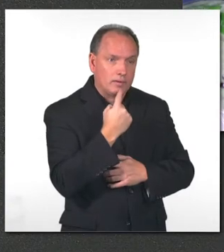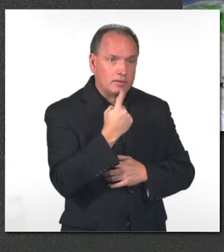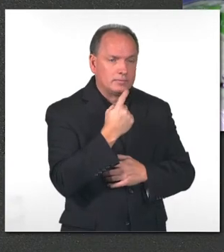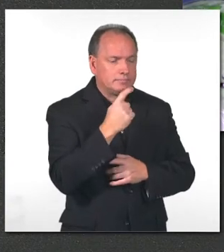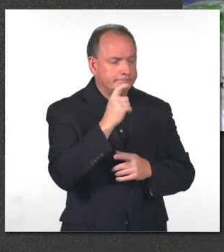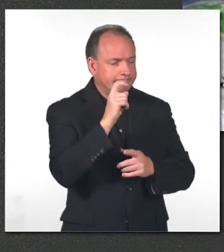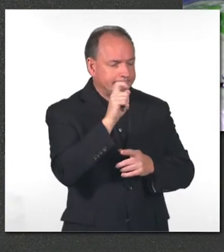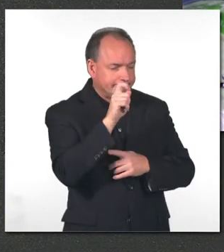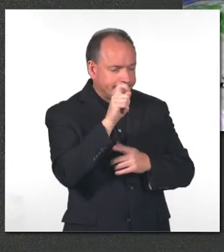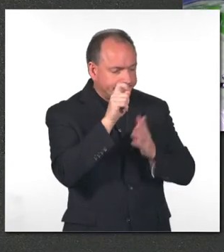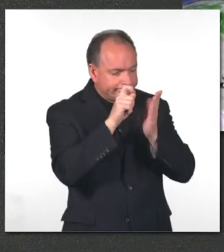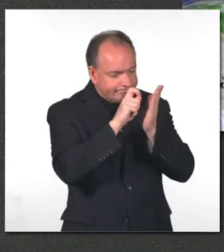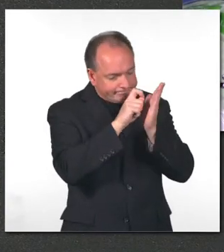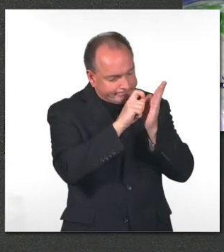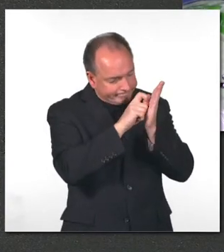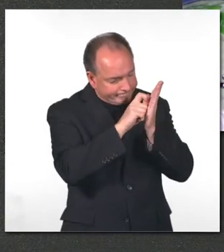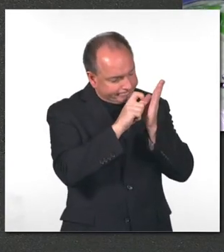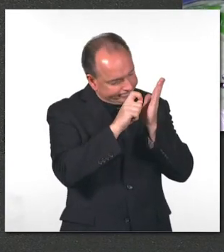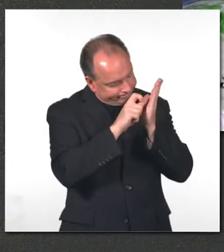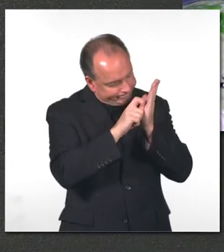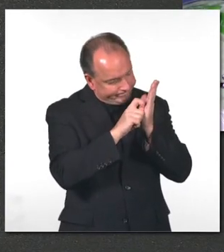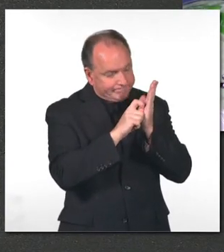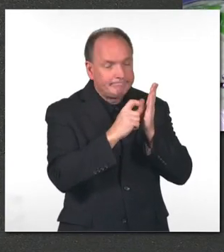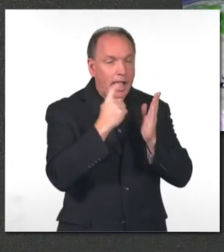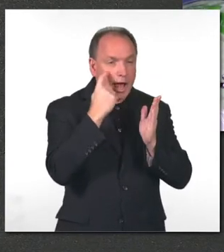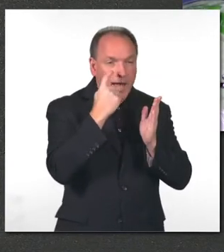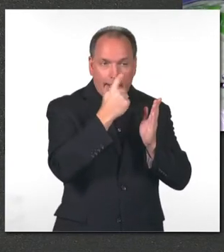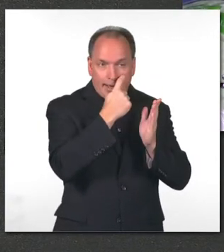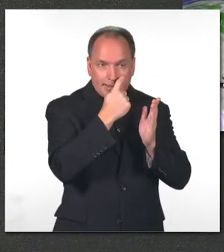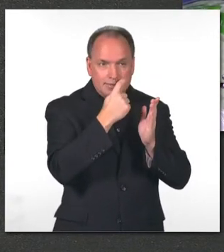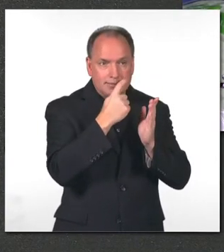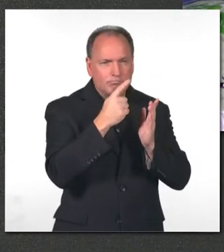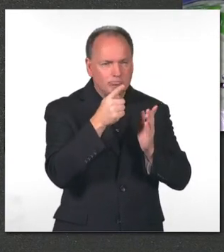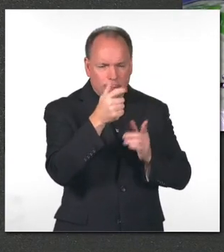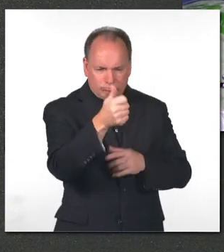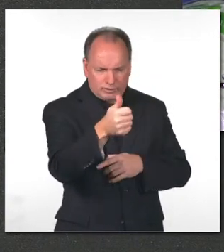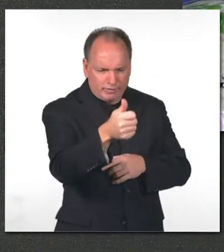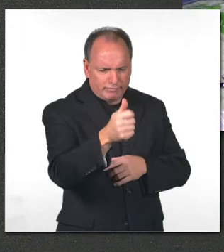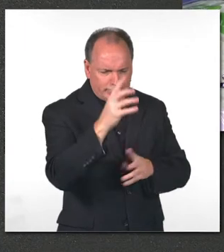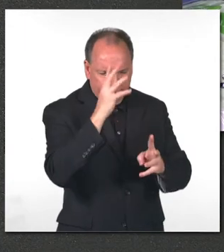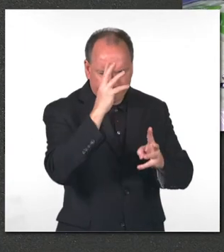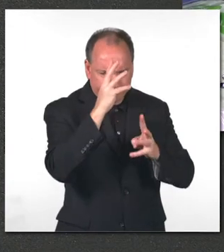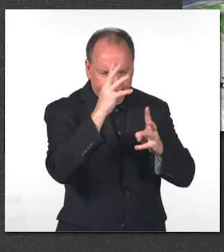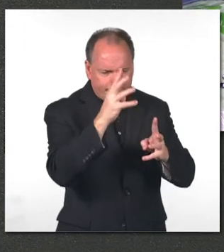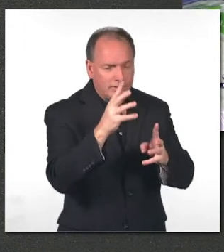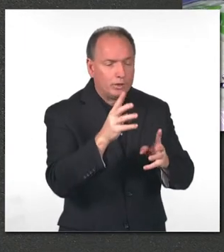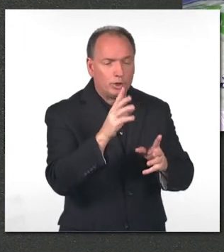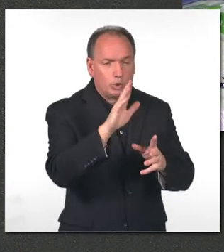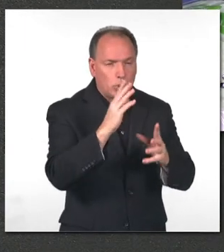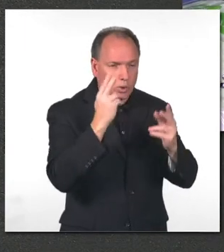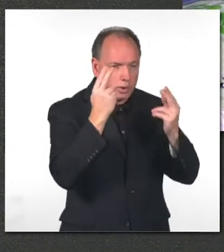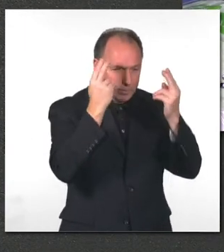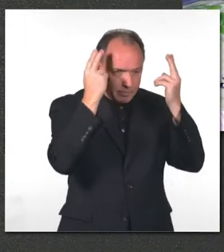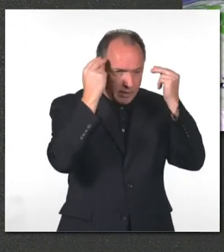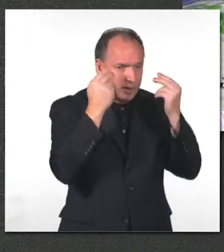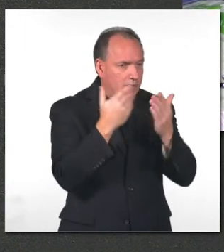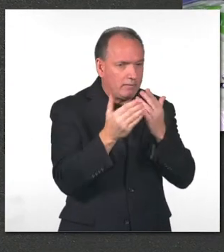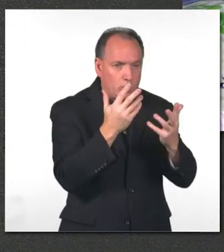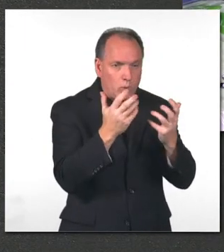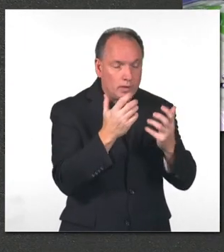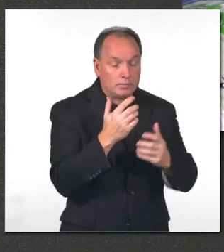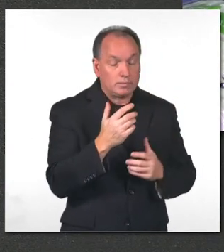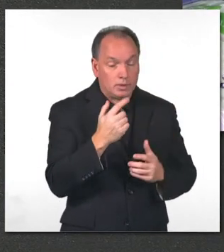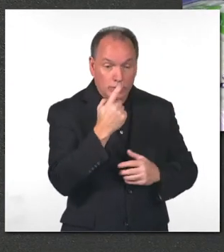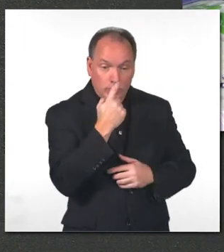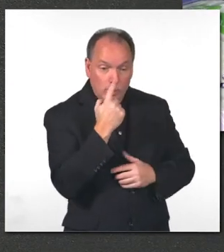balls. One, two. And you can decorate your bunny any way you want. And how about a little pink nose?